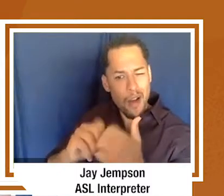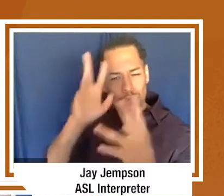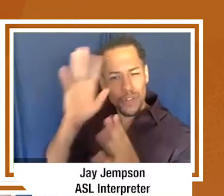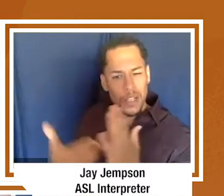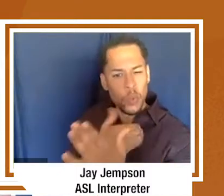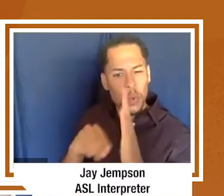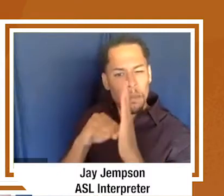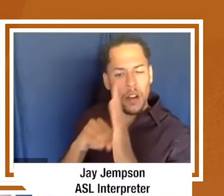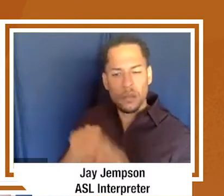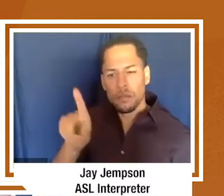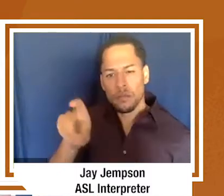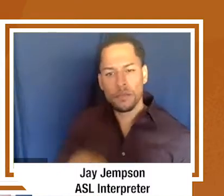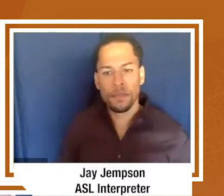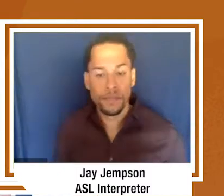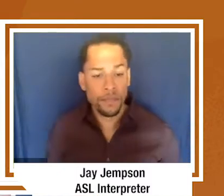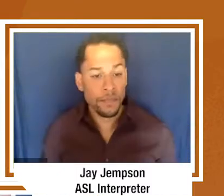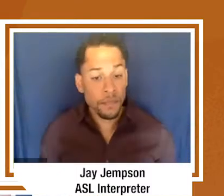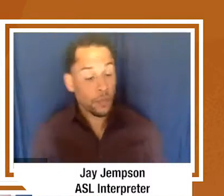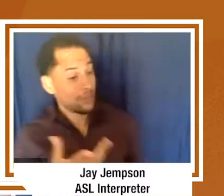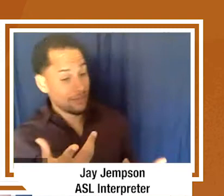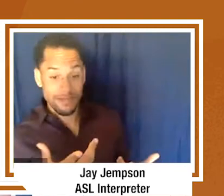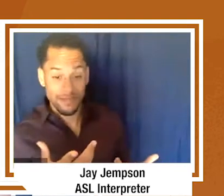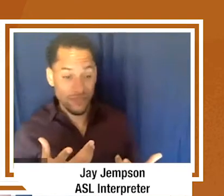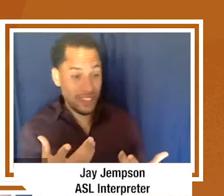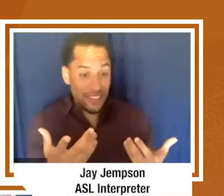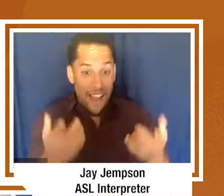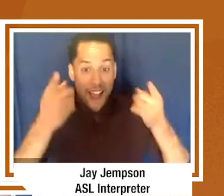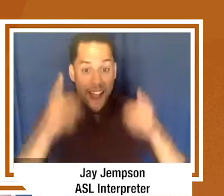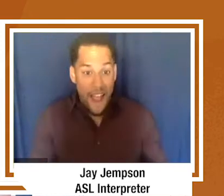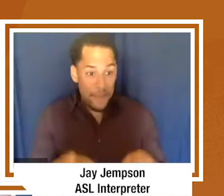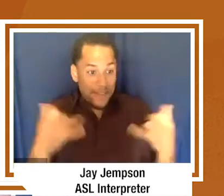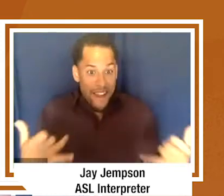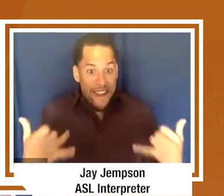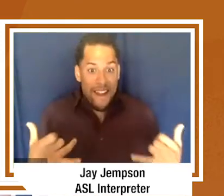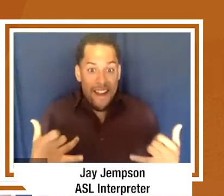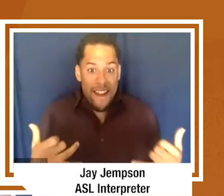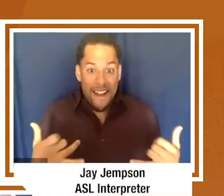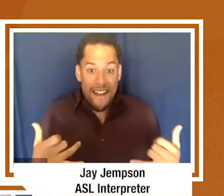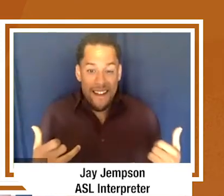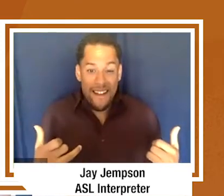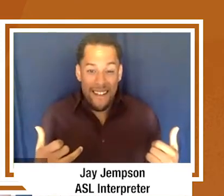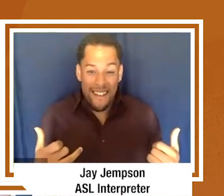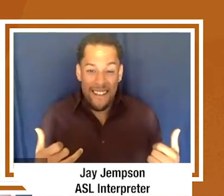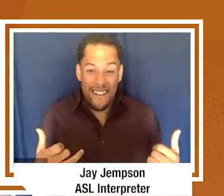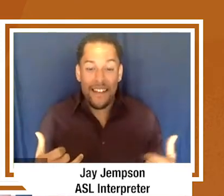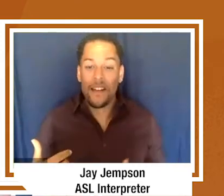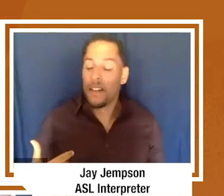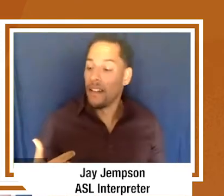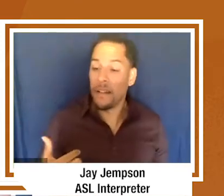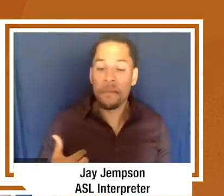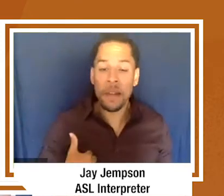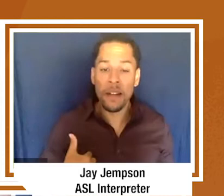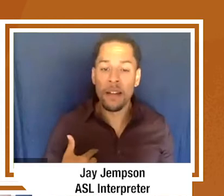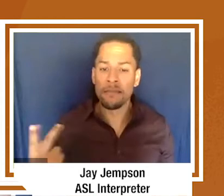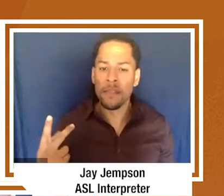Well, we are actually forming new models as we speak. Kristopher and I are